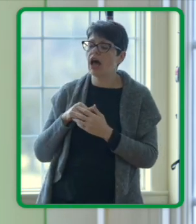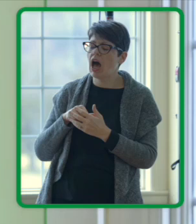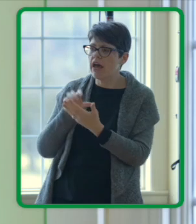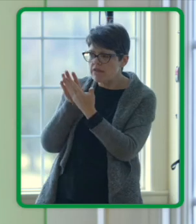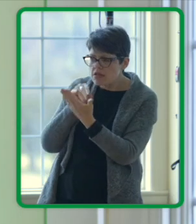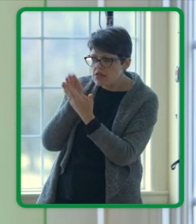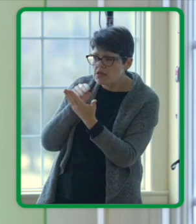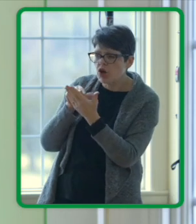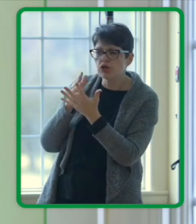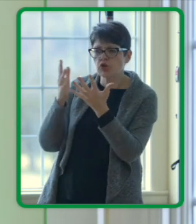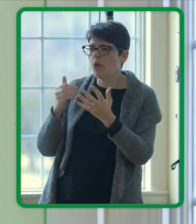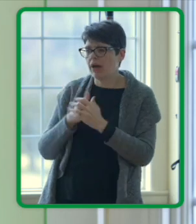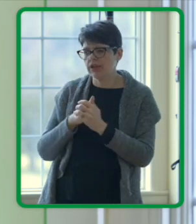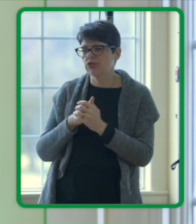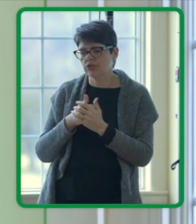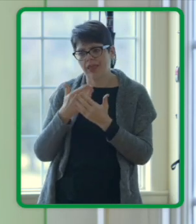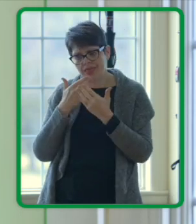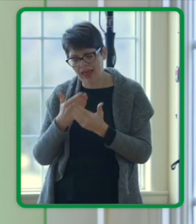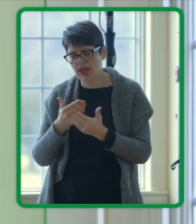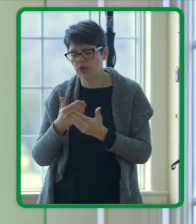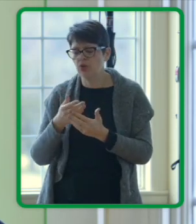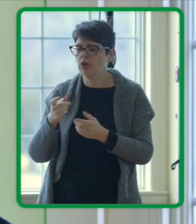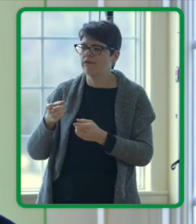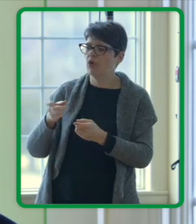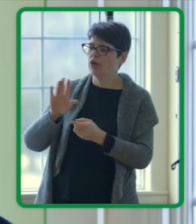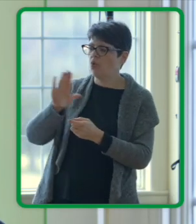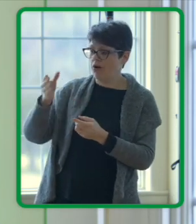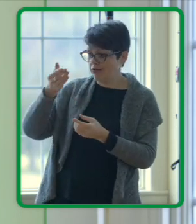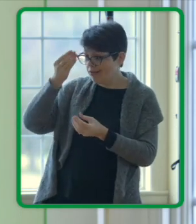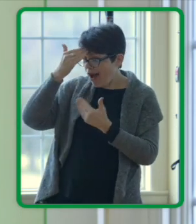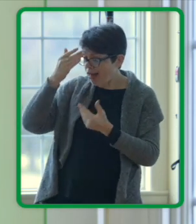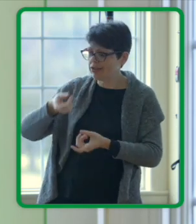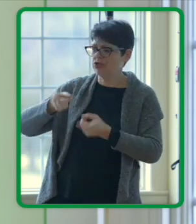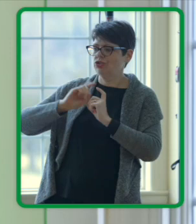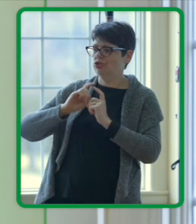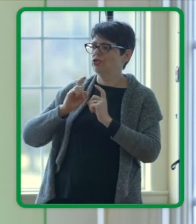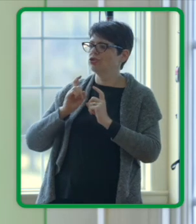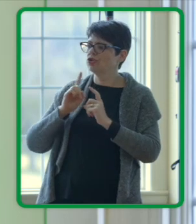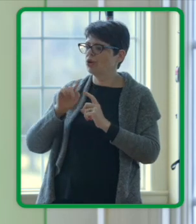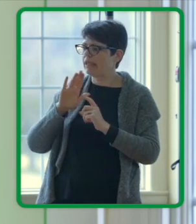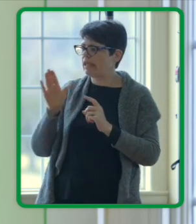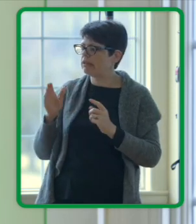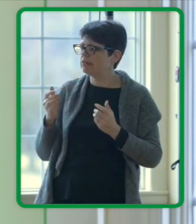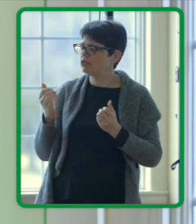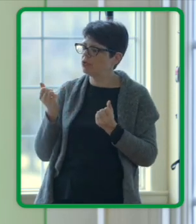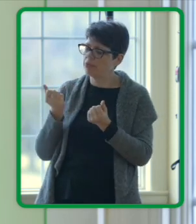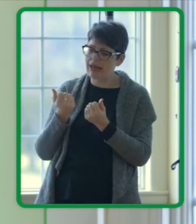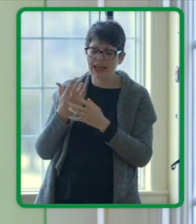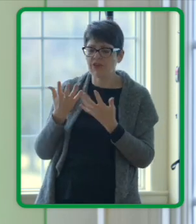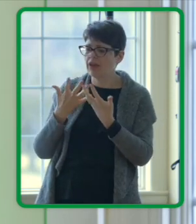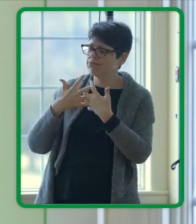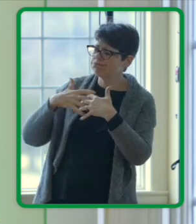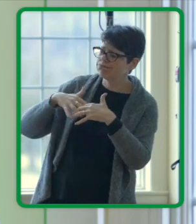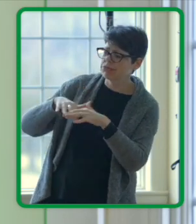from you, and I thank you for generously contributing your knowledge and attention to make everything flow